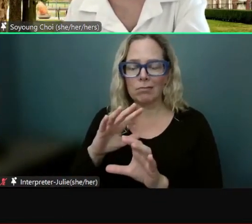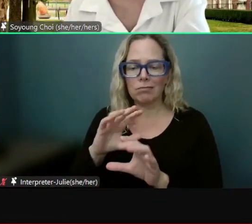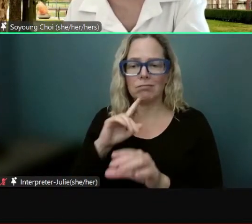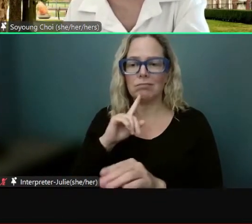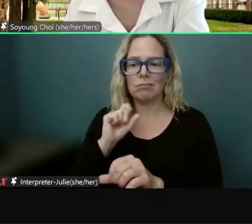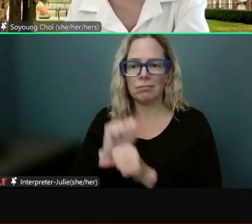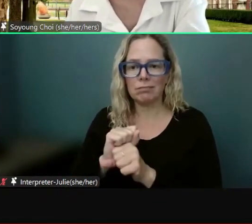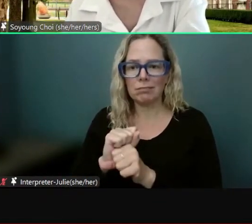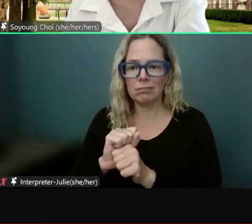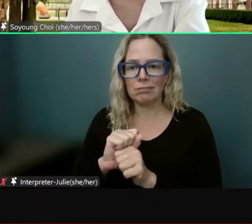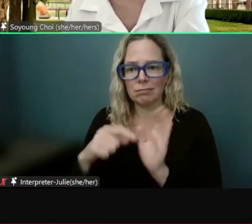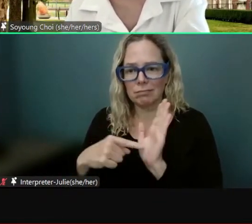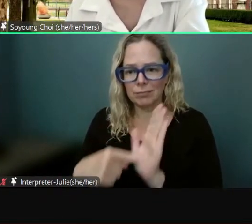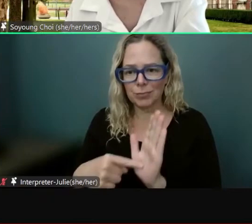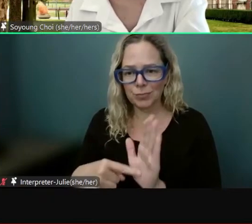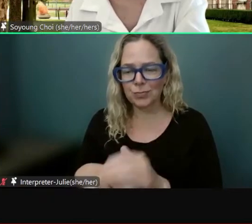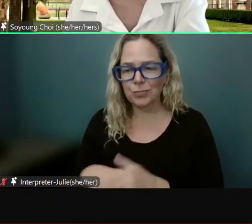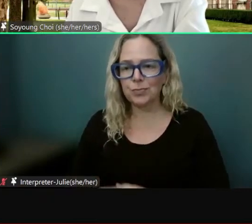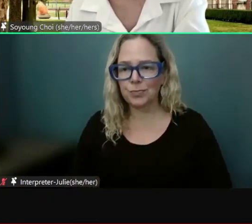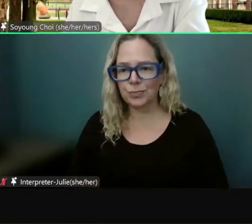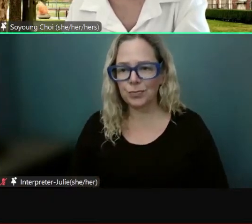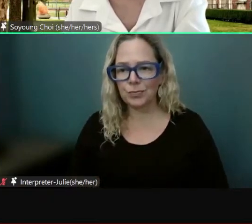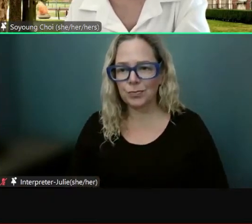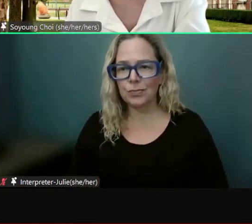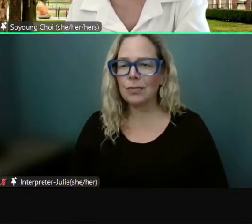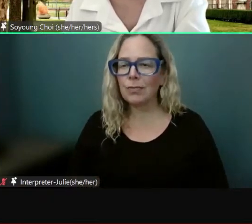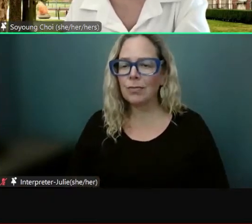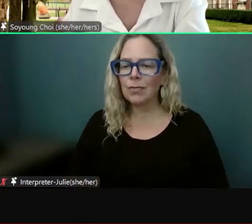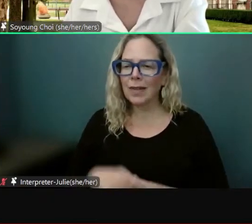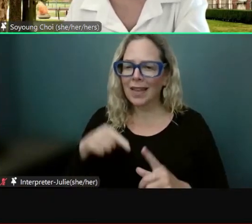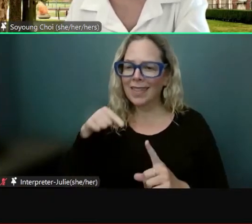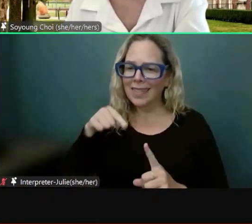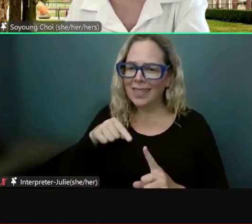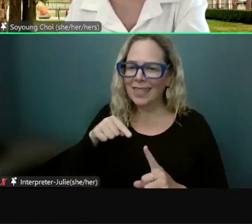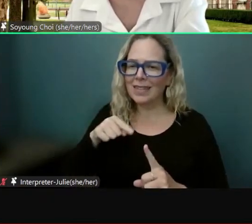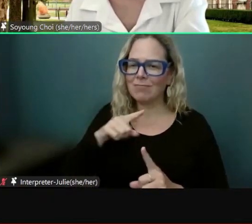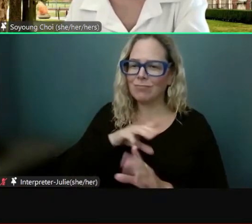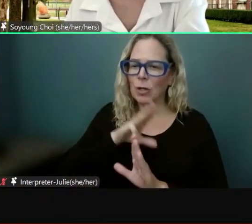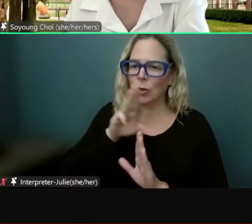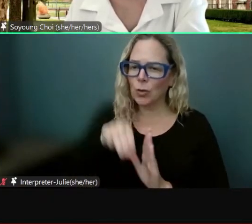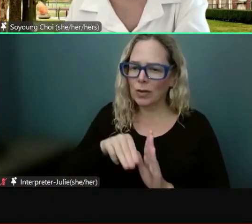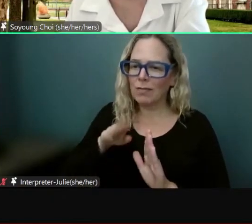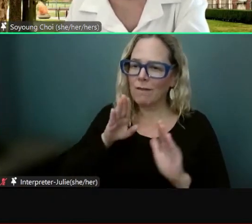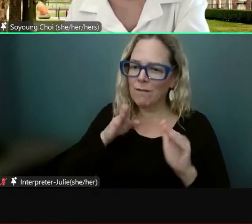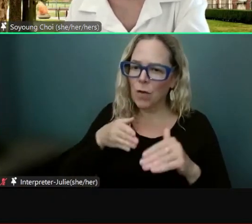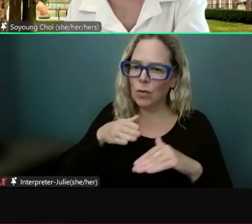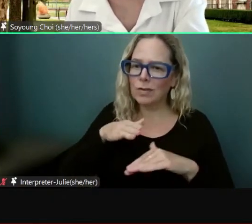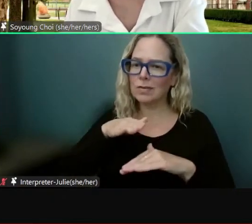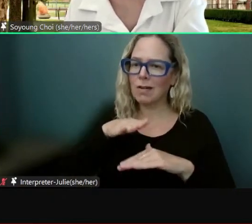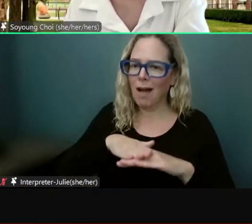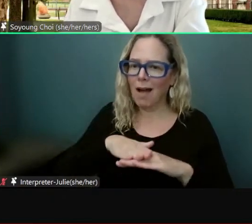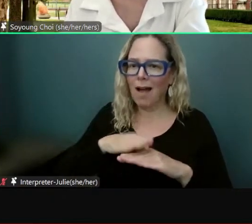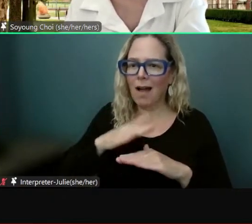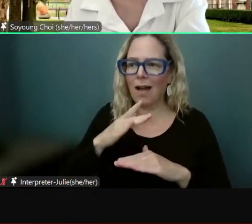give students not just with clinical knowledge, but with the awareness and empathy needed to design